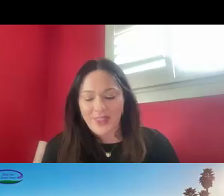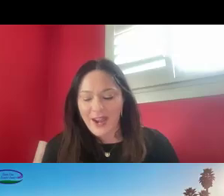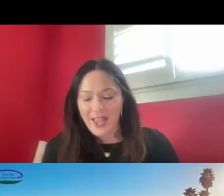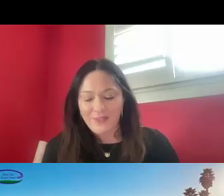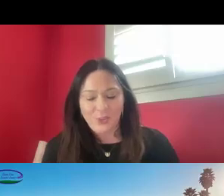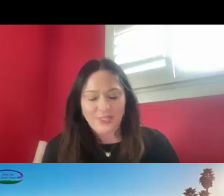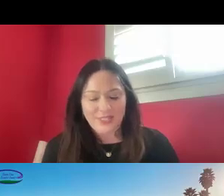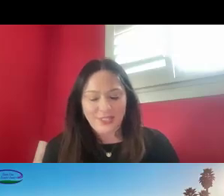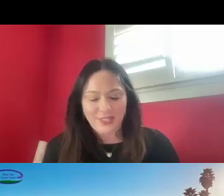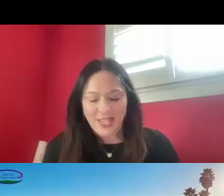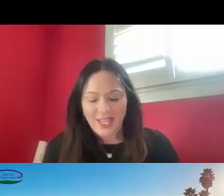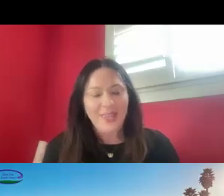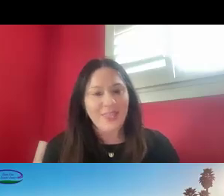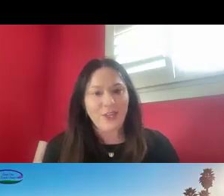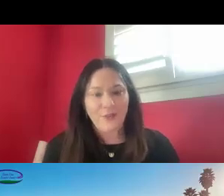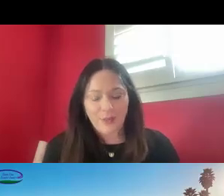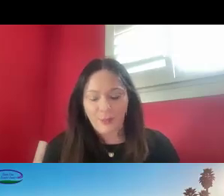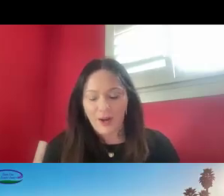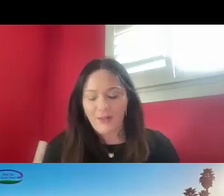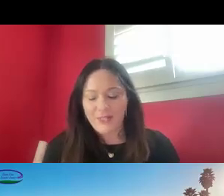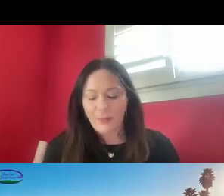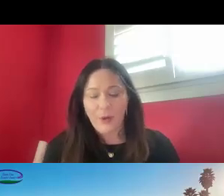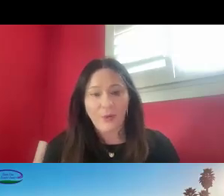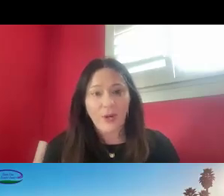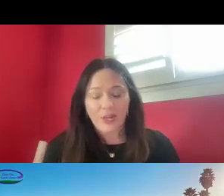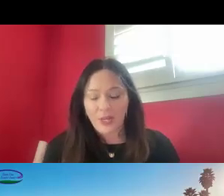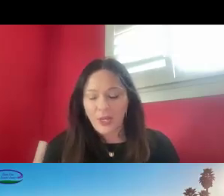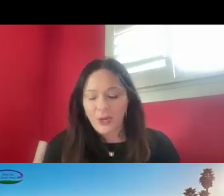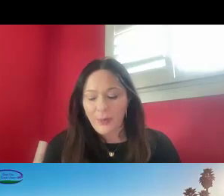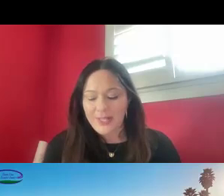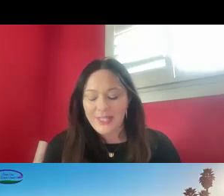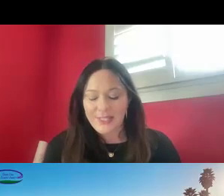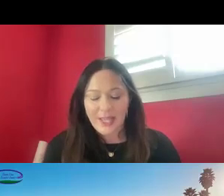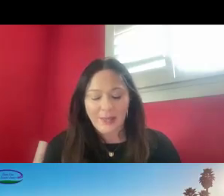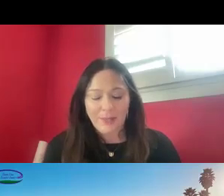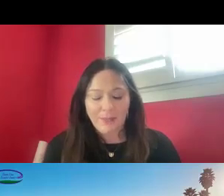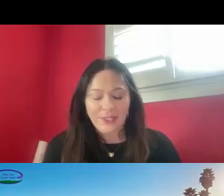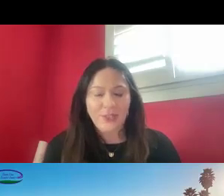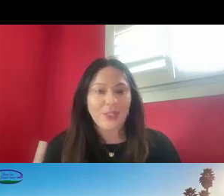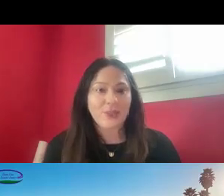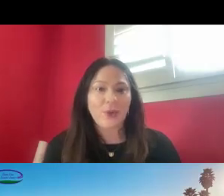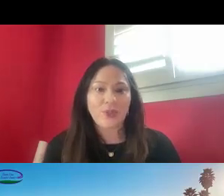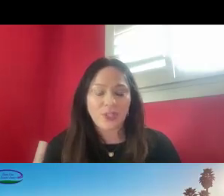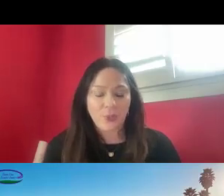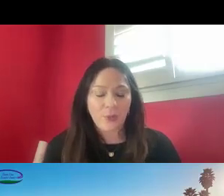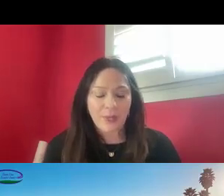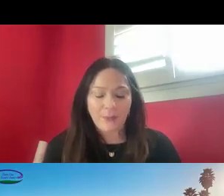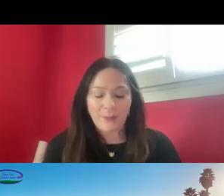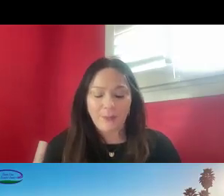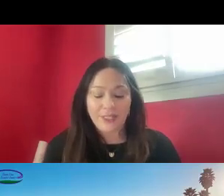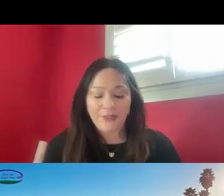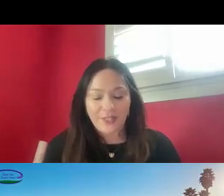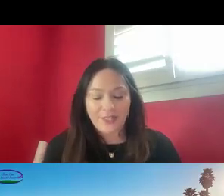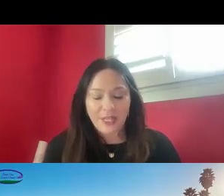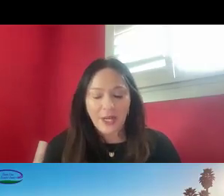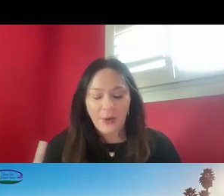members that have joined us today. I thank you for being part of this important work. Your presence and commitment to this work will make a